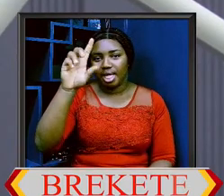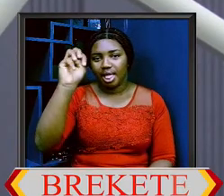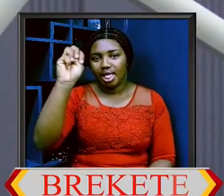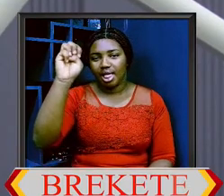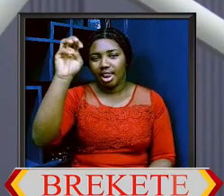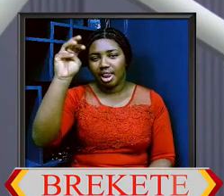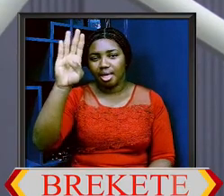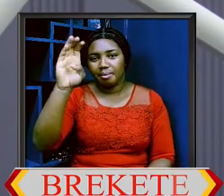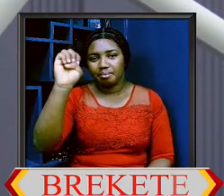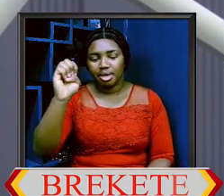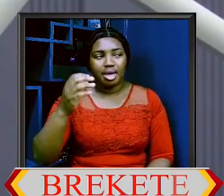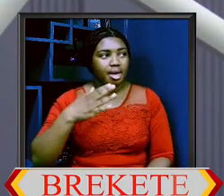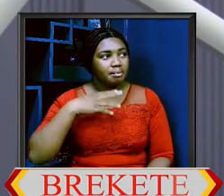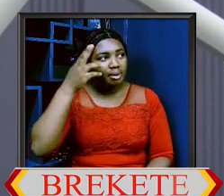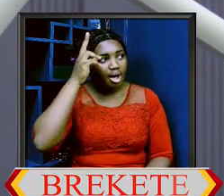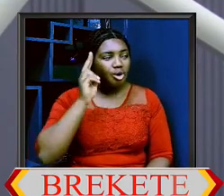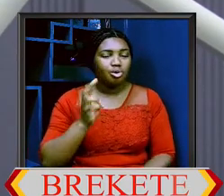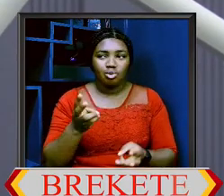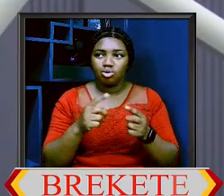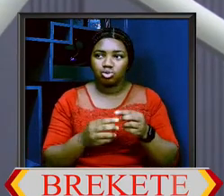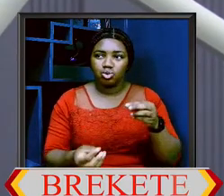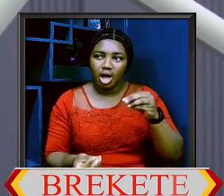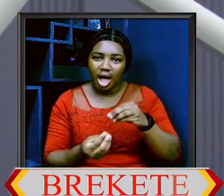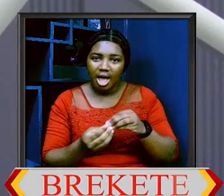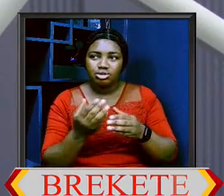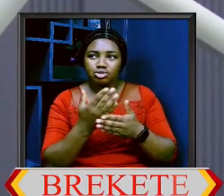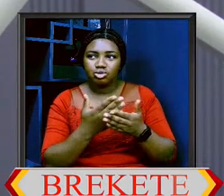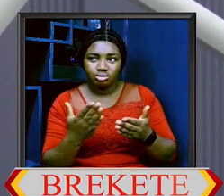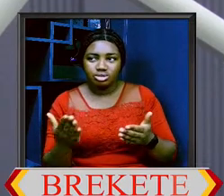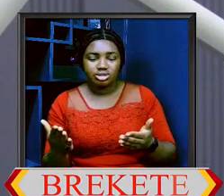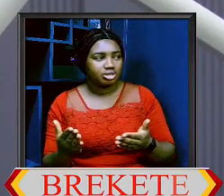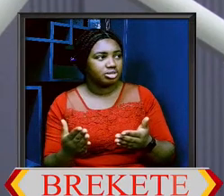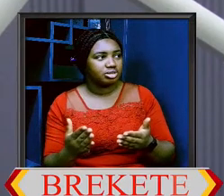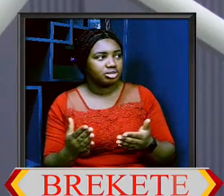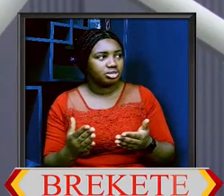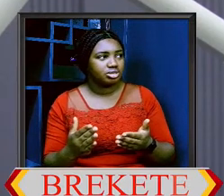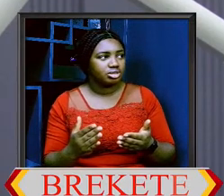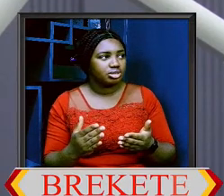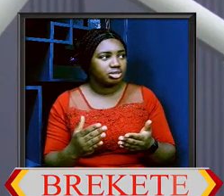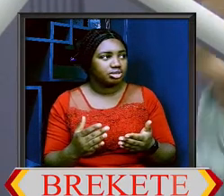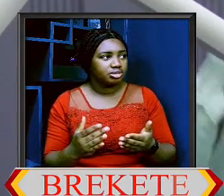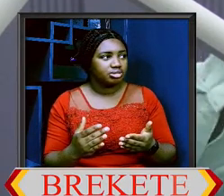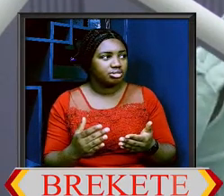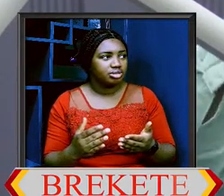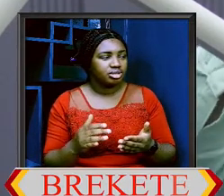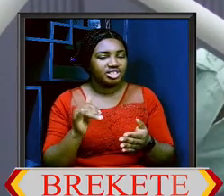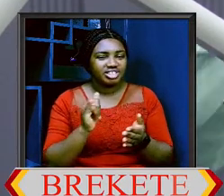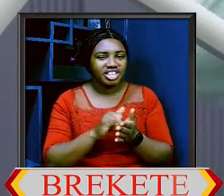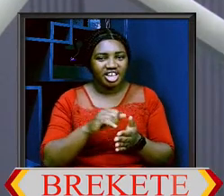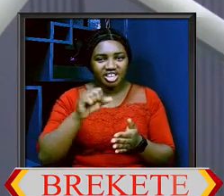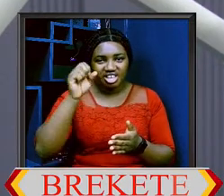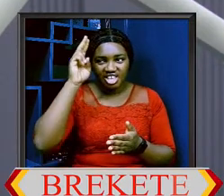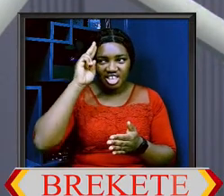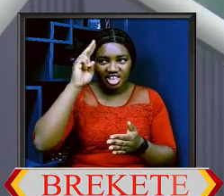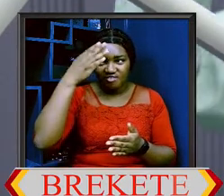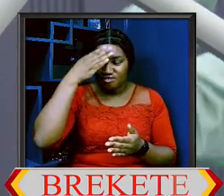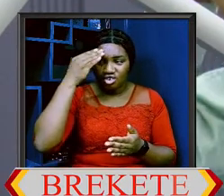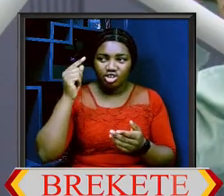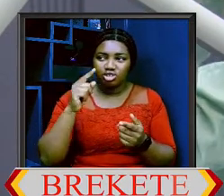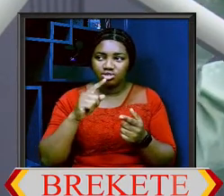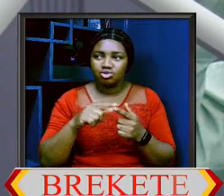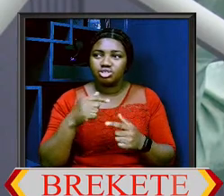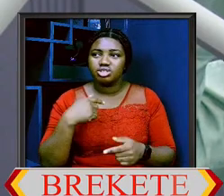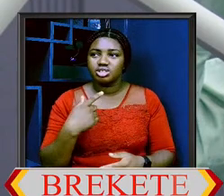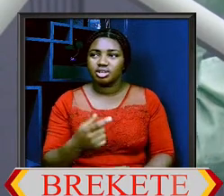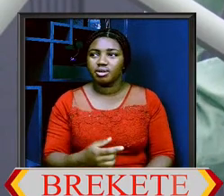hun my uncle one add something where my uncle here forget to mention give him the